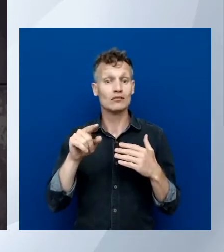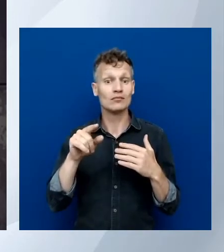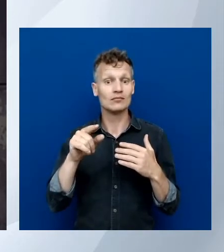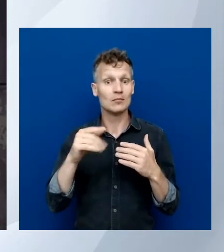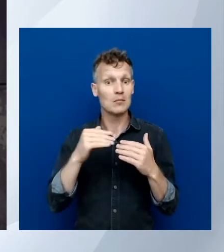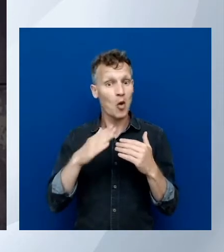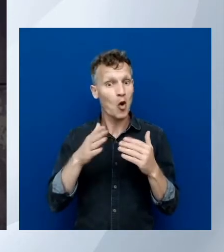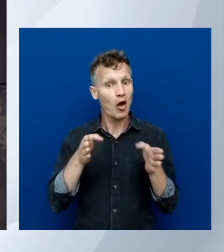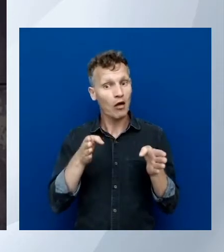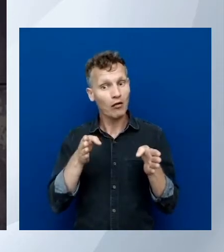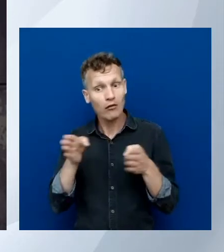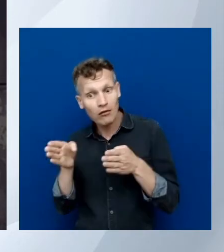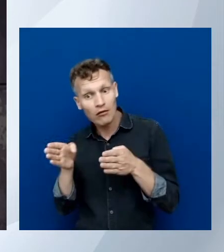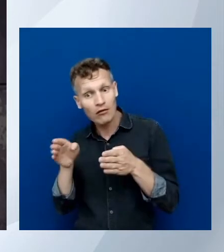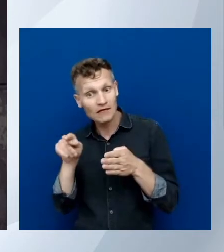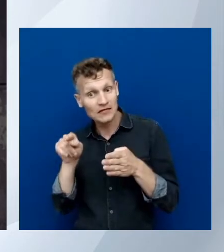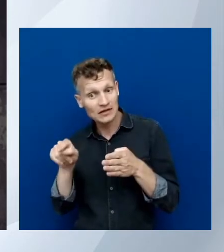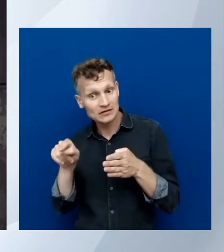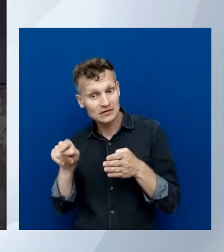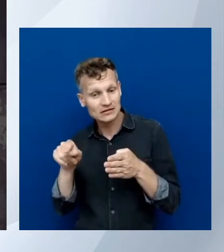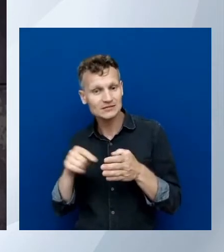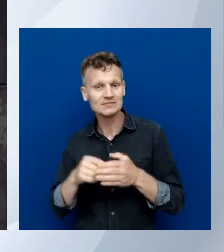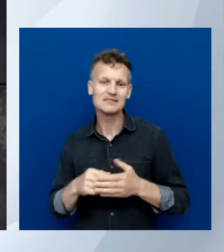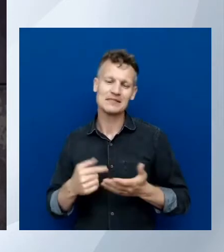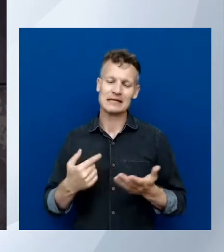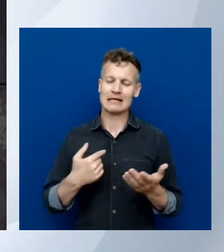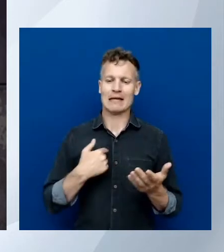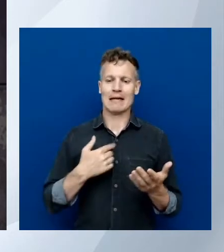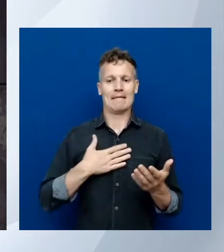time? Well, I have the situation that